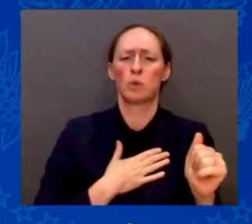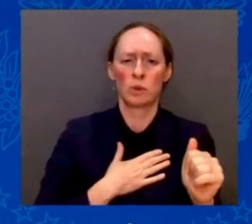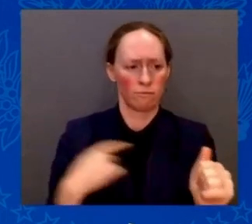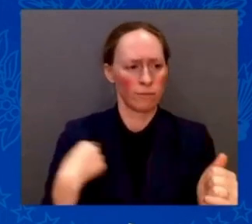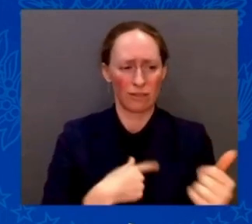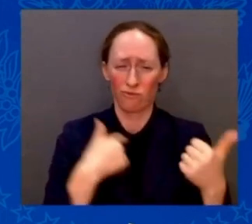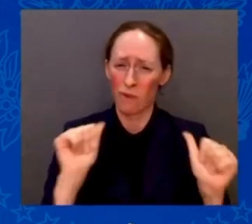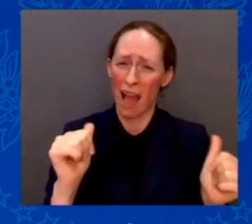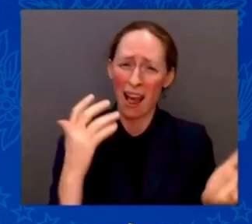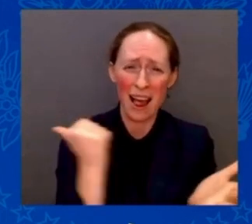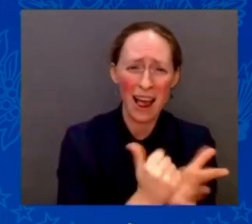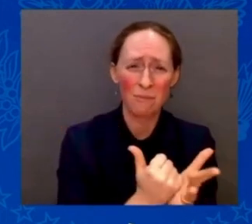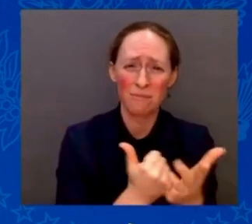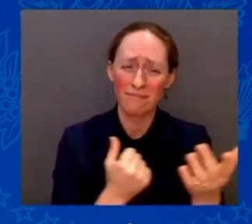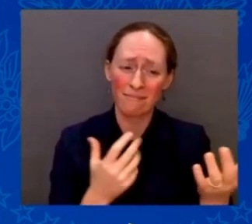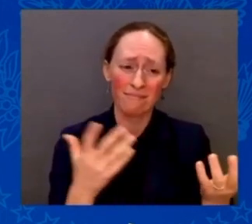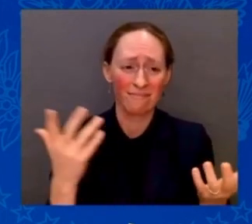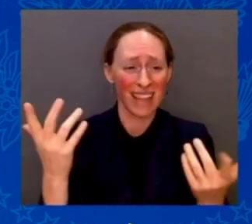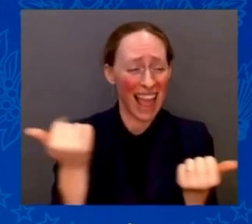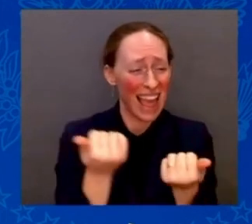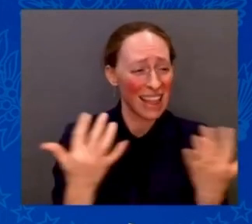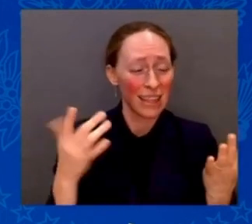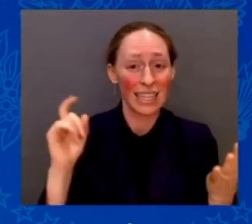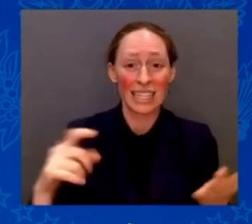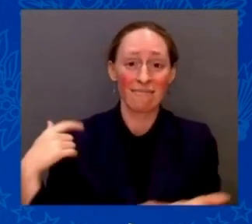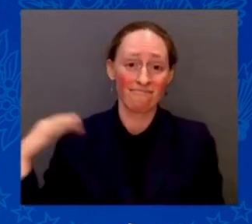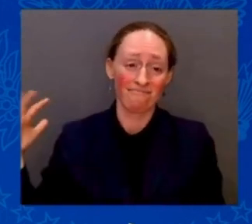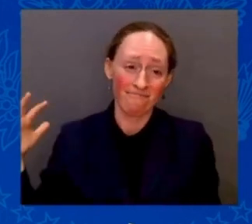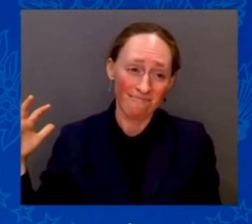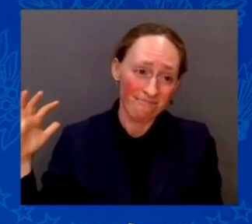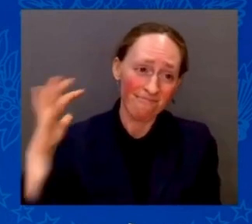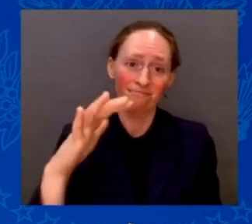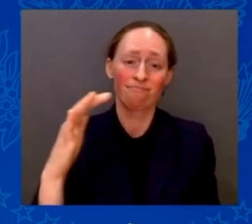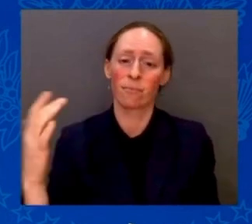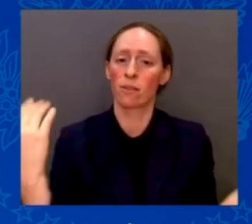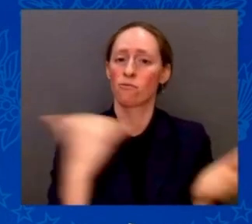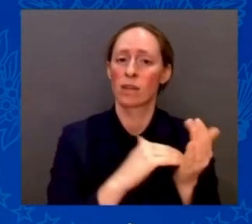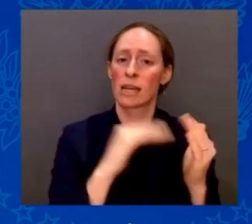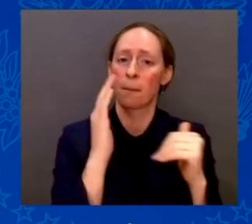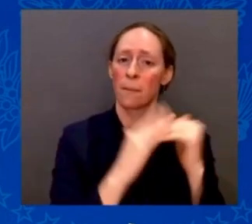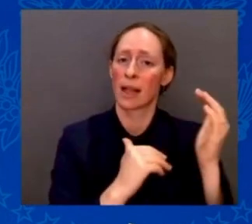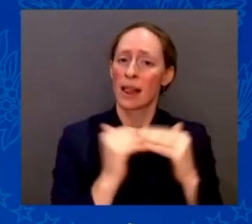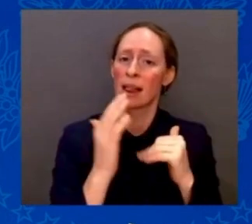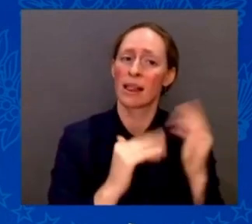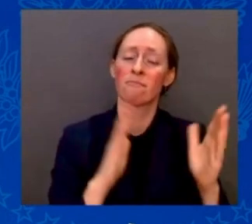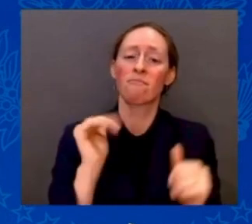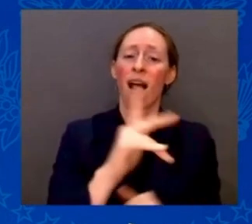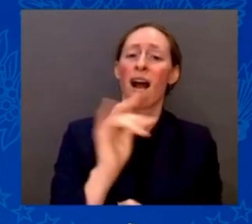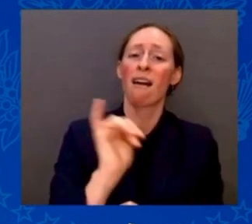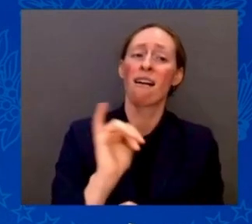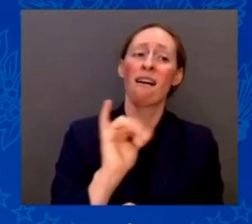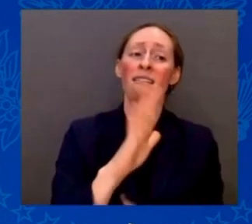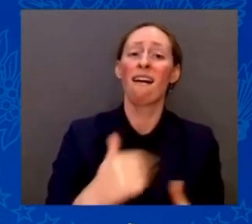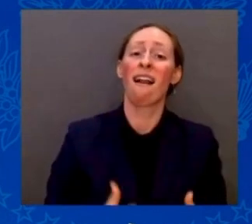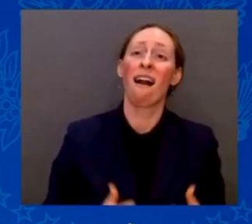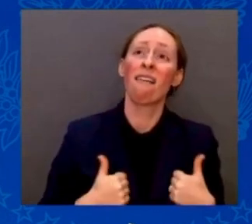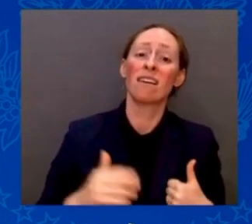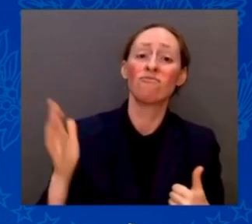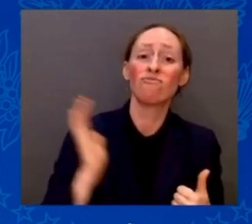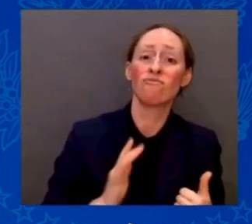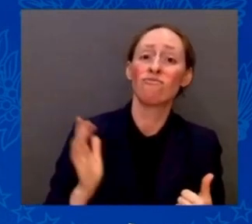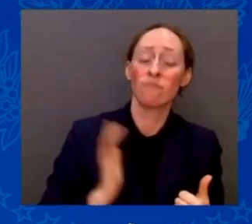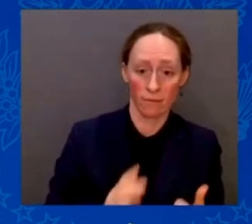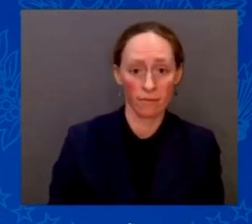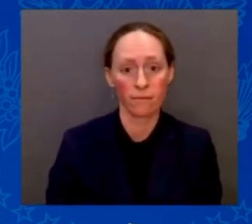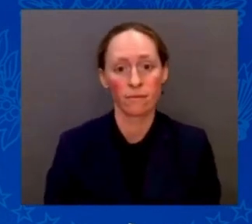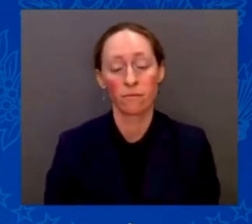to your lives. We've already have dedicated $24 million to removal of hazardous material left behind